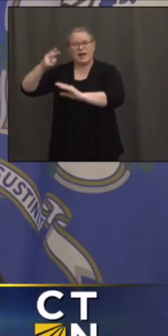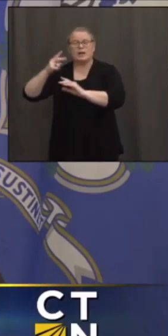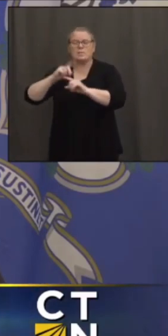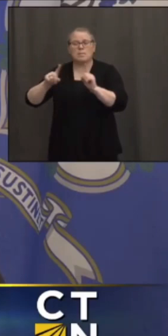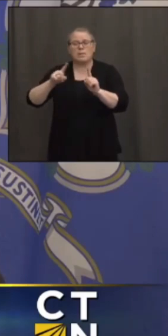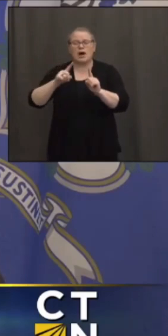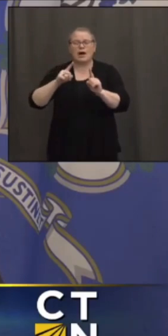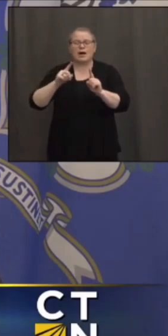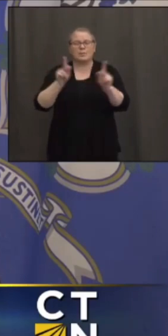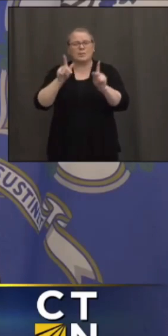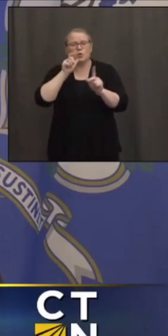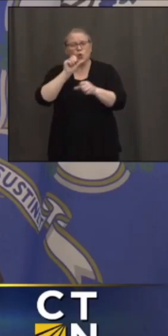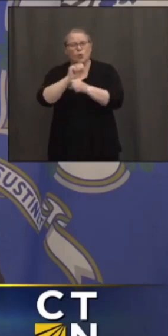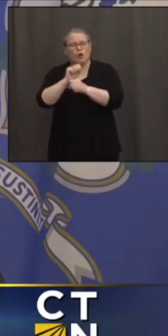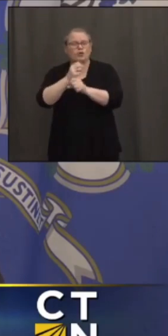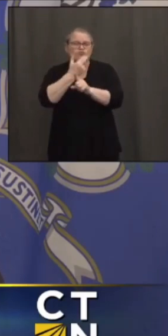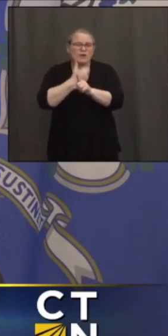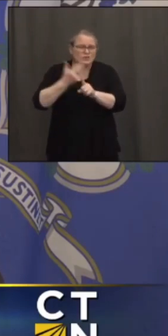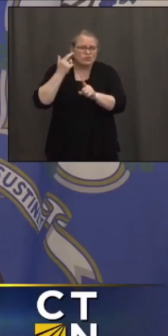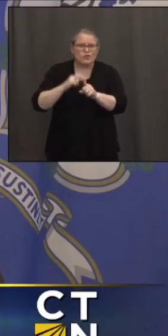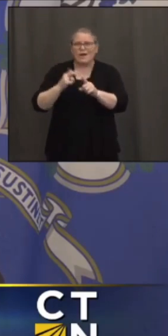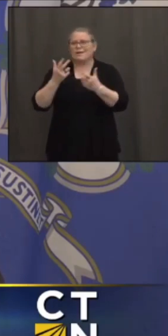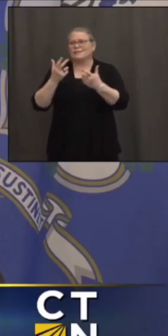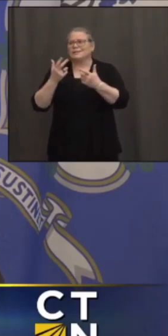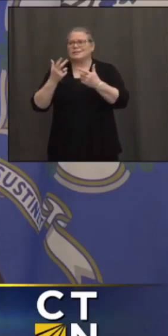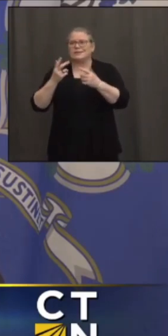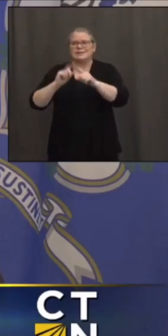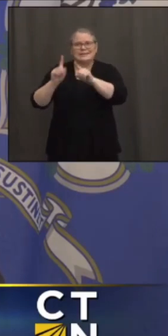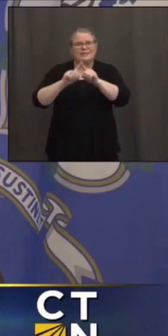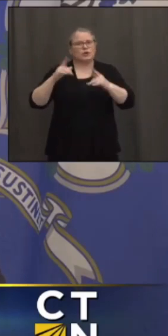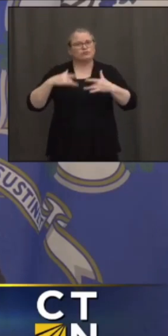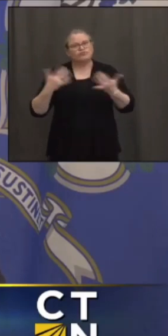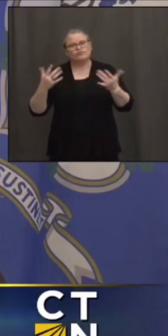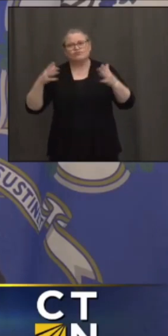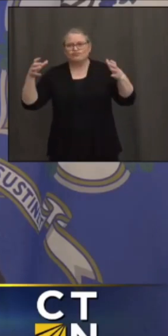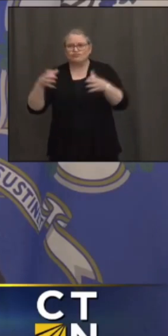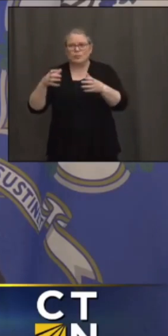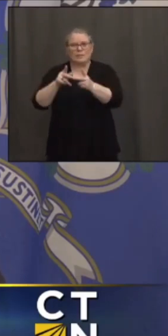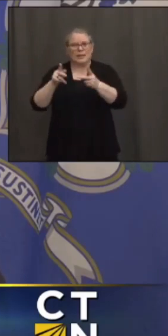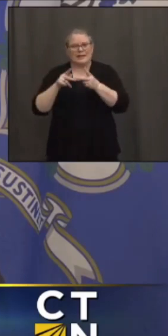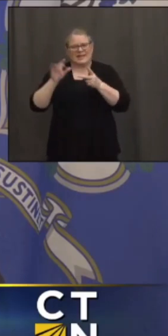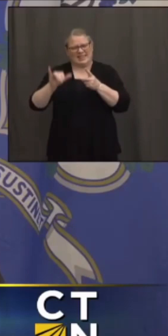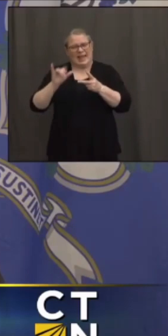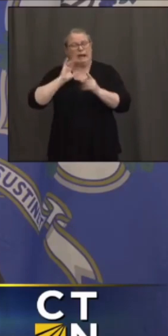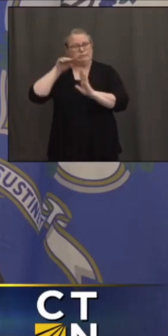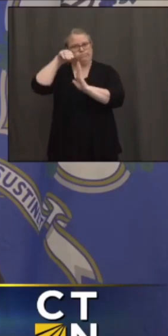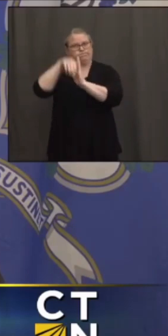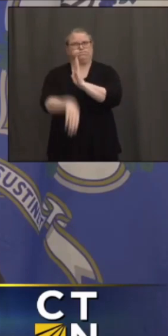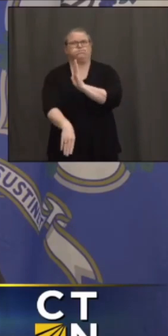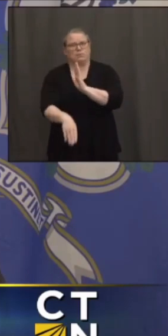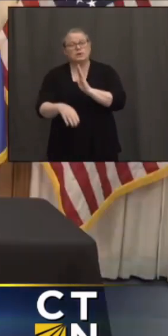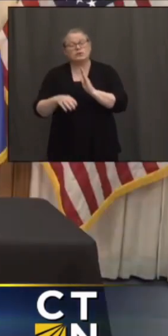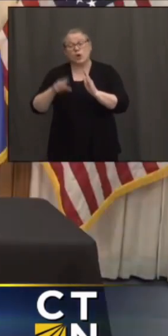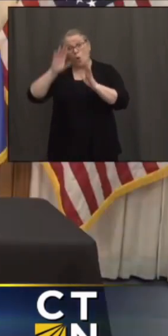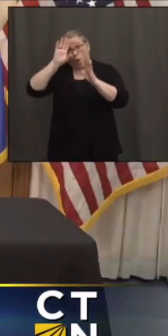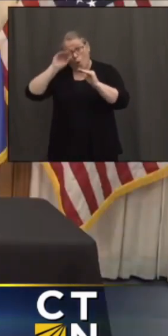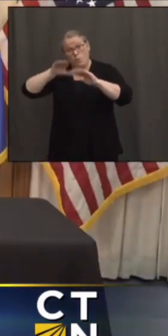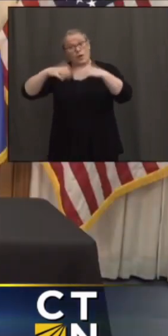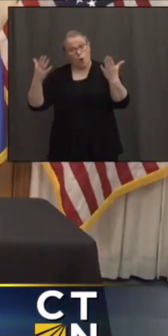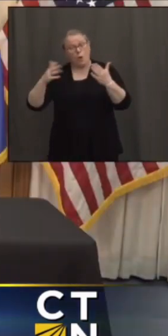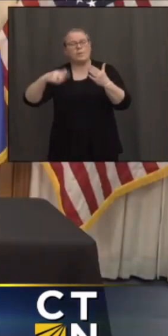over the next few weeks we're going to be back at virtually 100%. All right, thanks. Appreciate it.